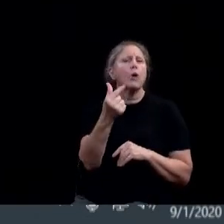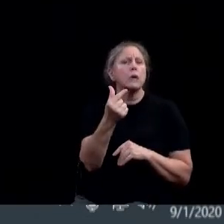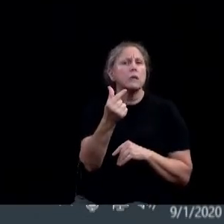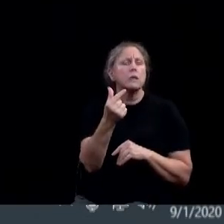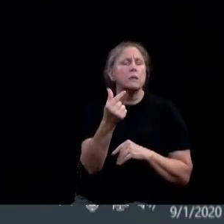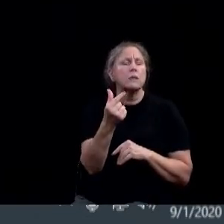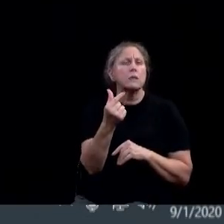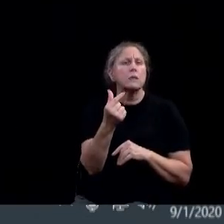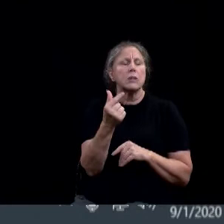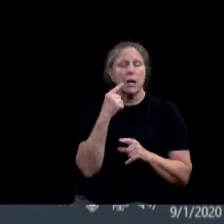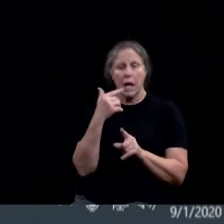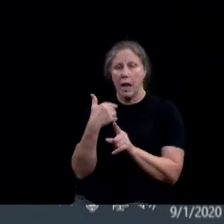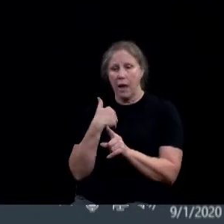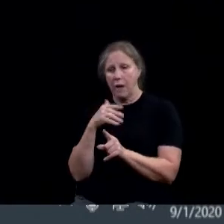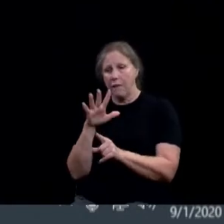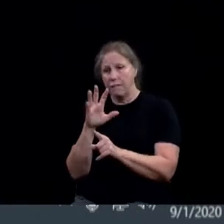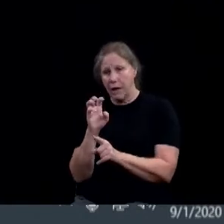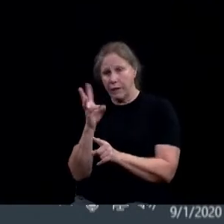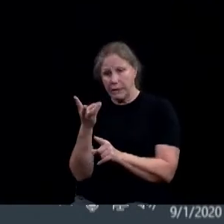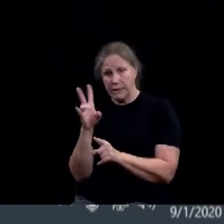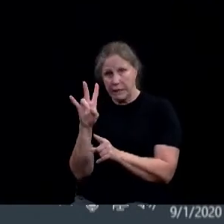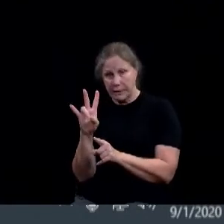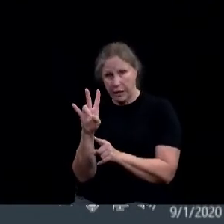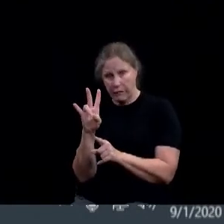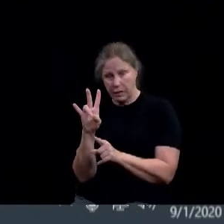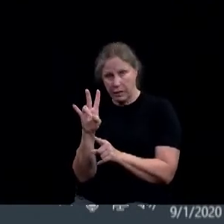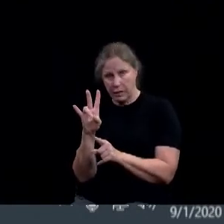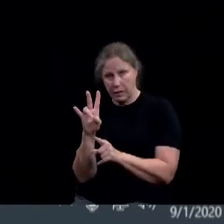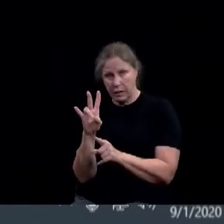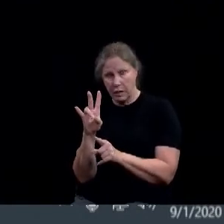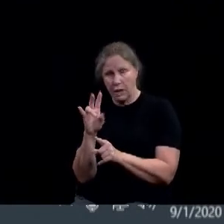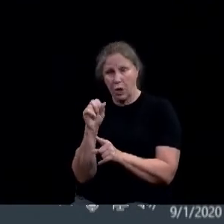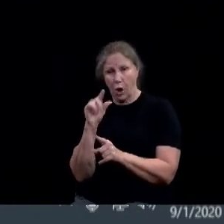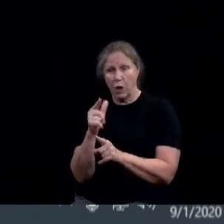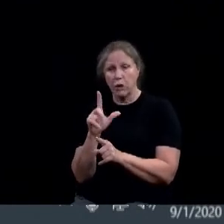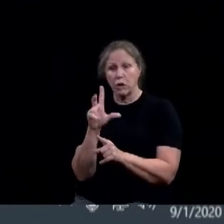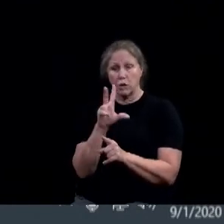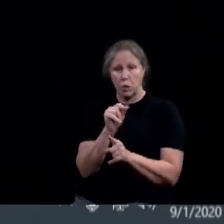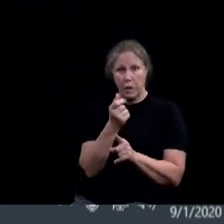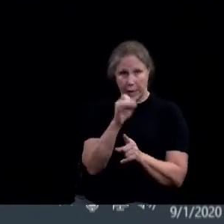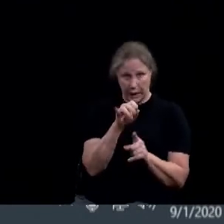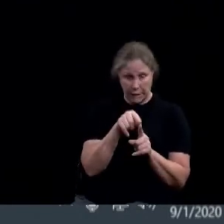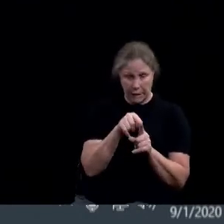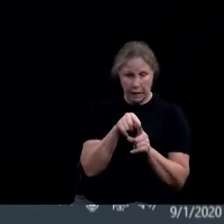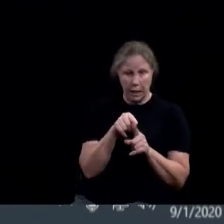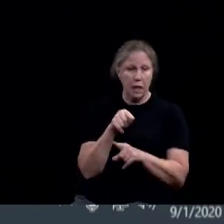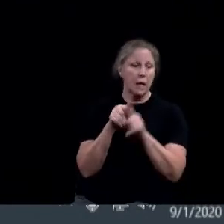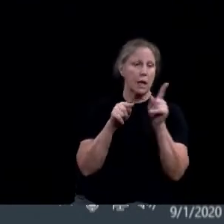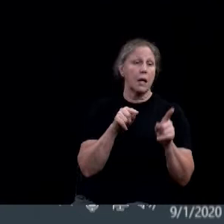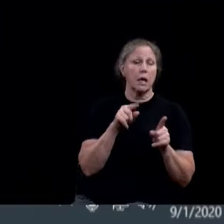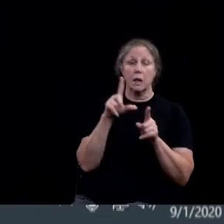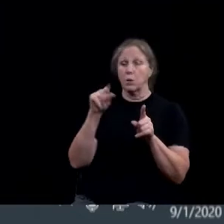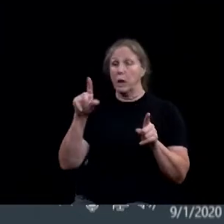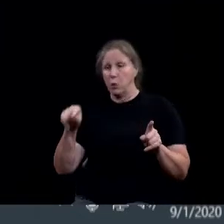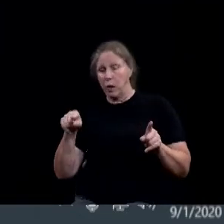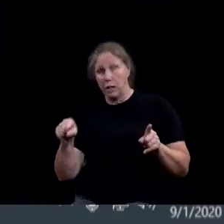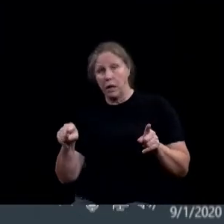cases in August 2019. If I jump back to 2020, give it a second here.